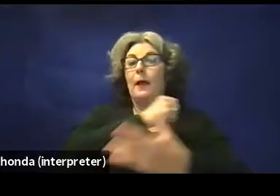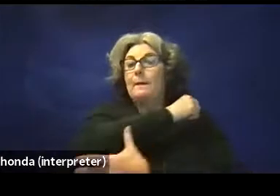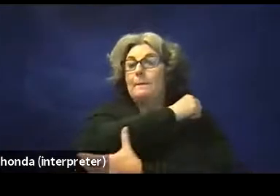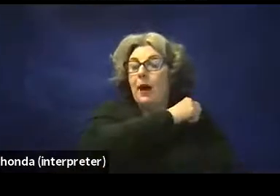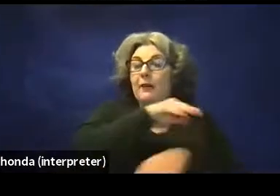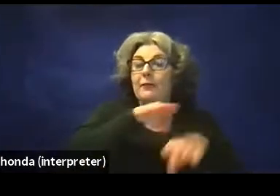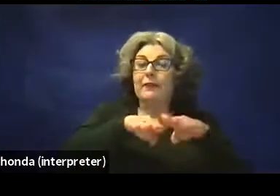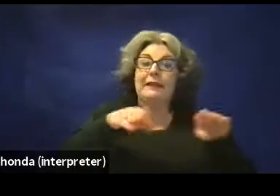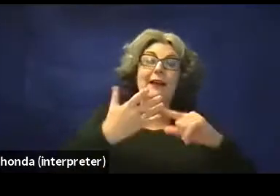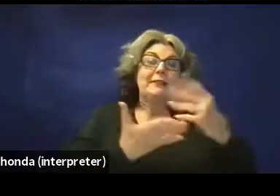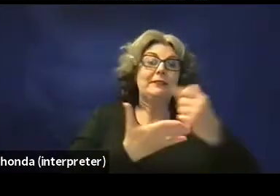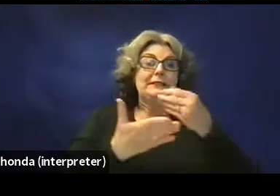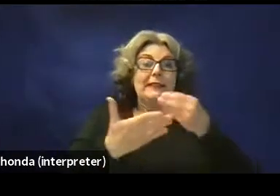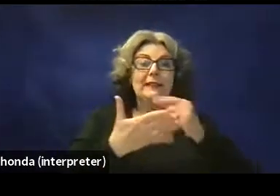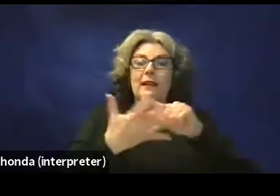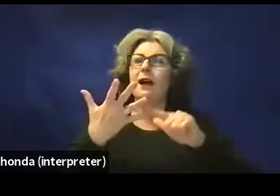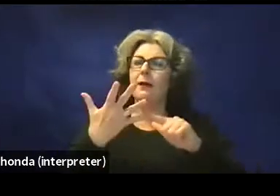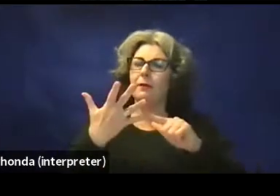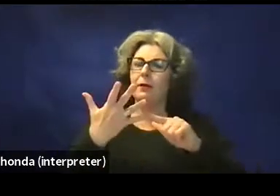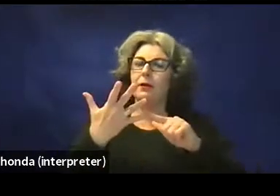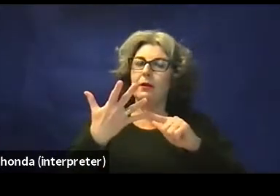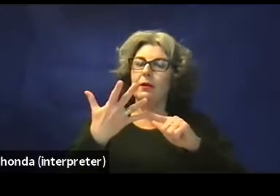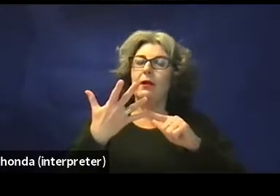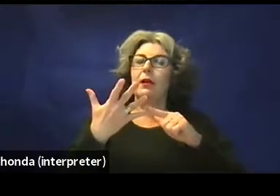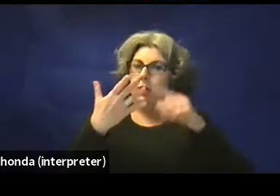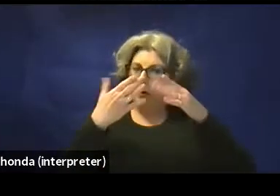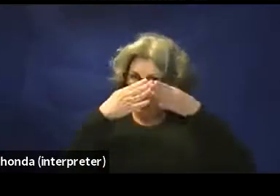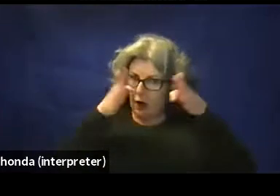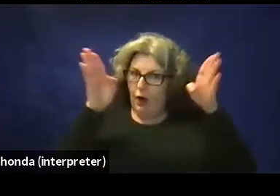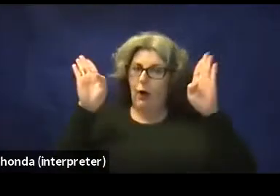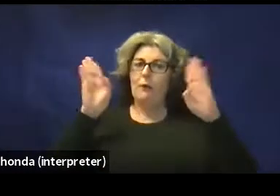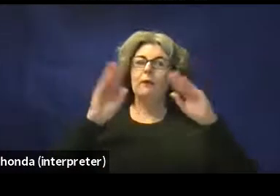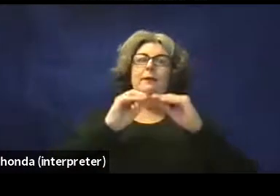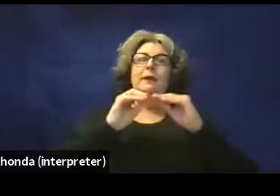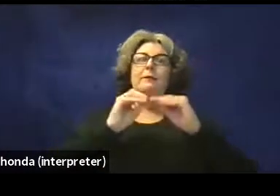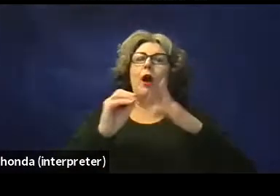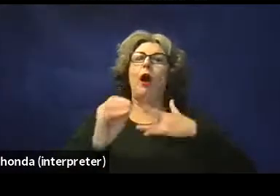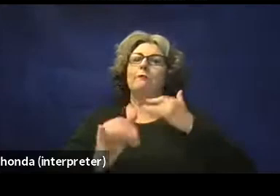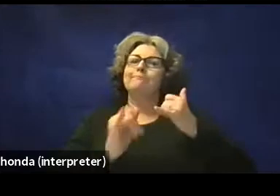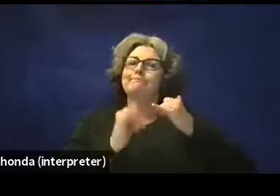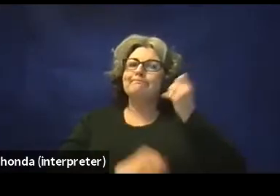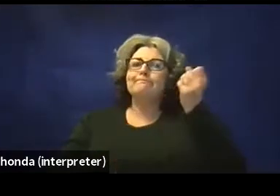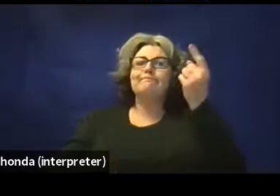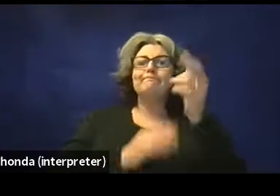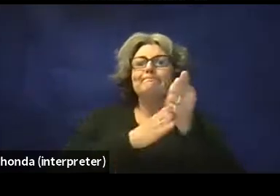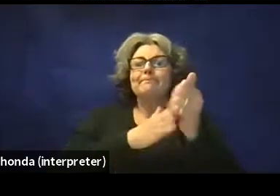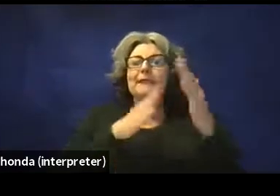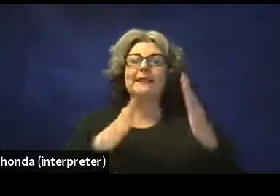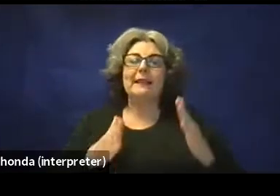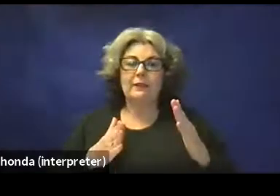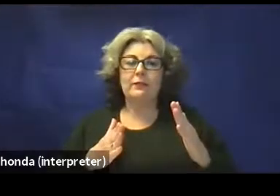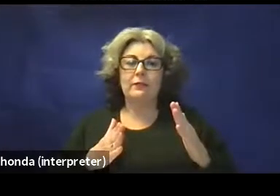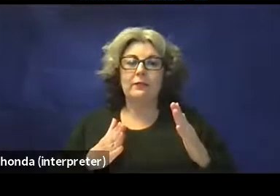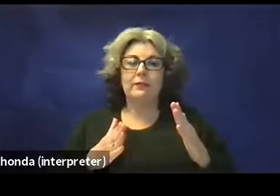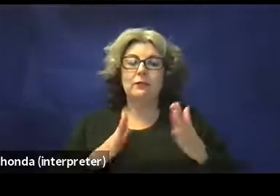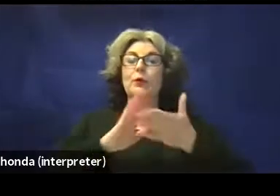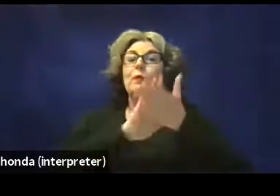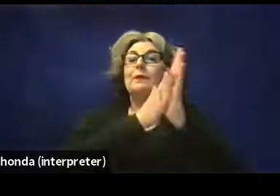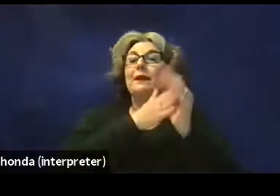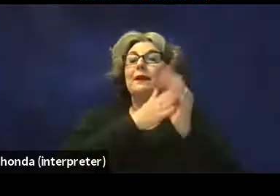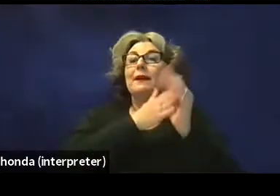and income levels, we actually open ourselves up to being more empathetic leaders when we down the road get to